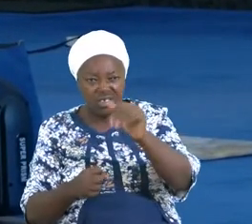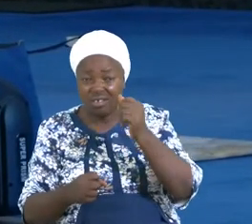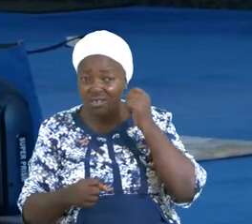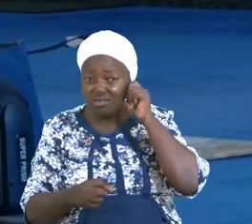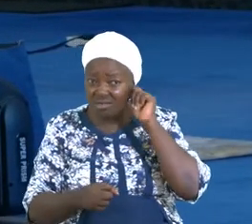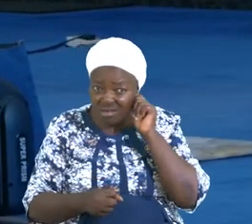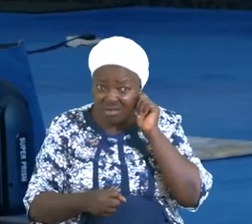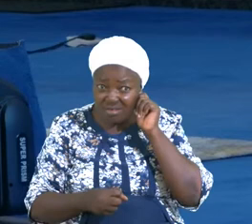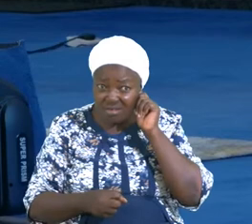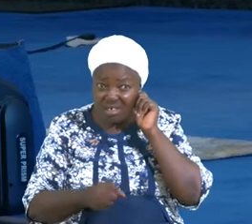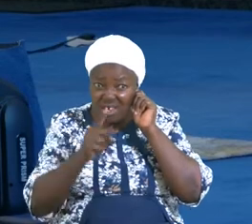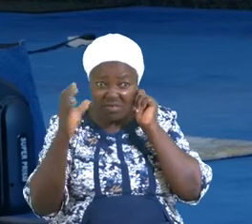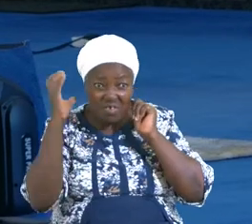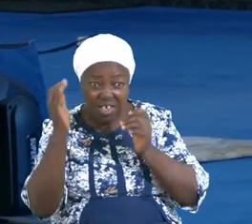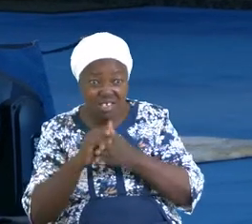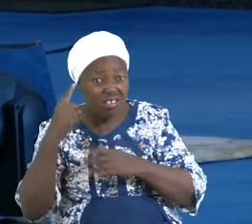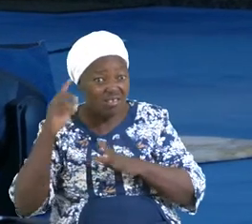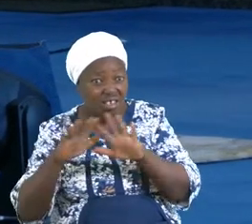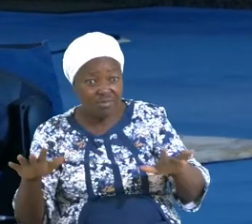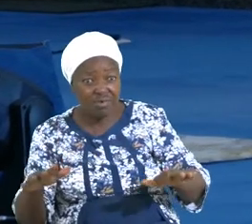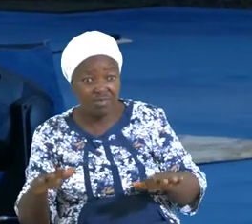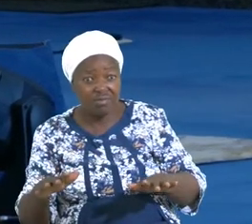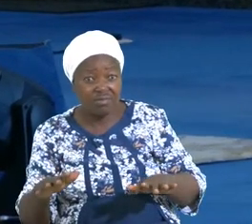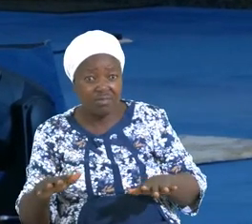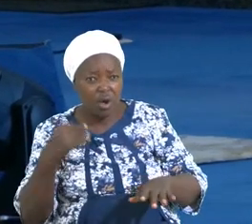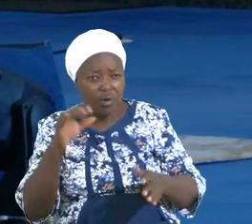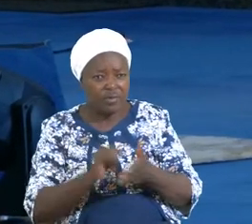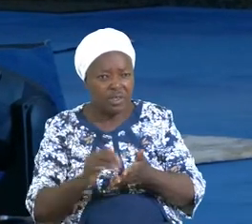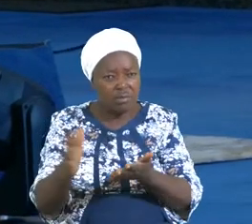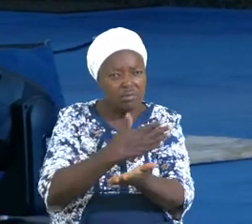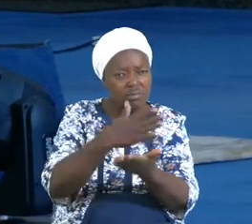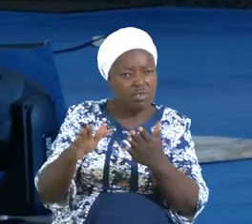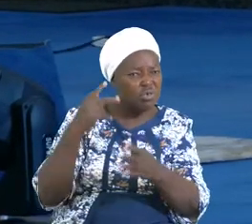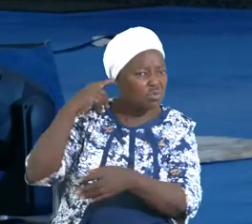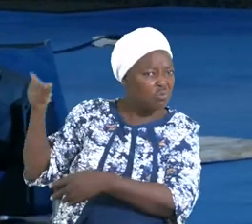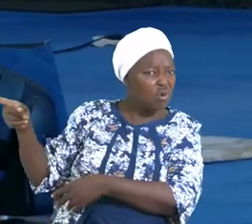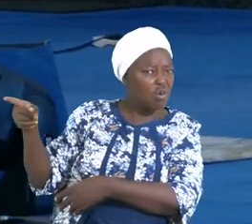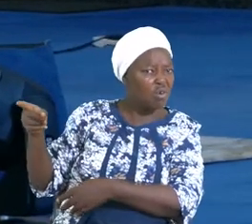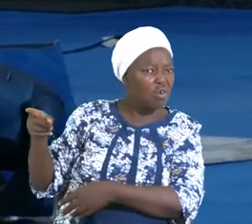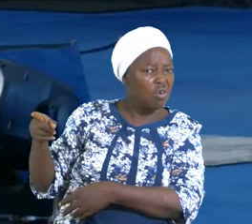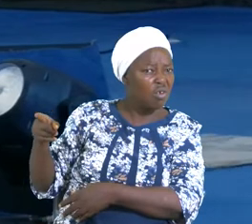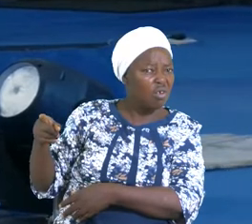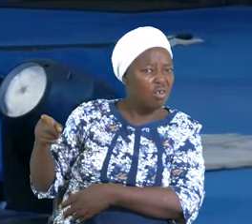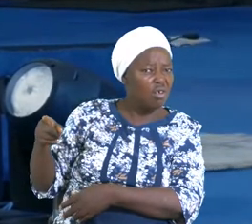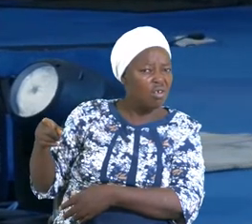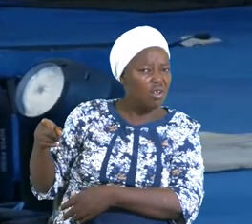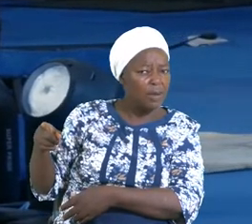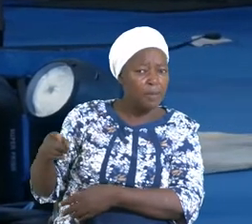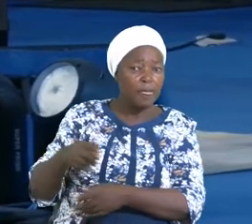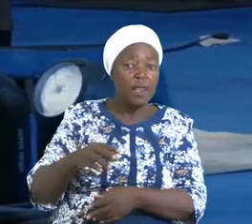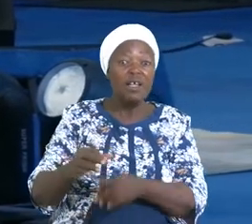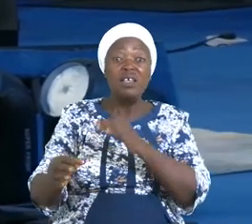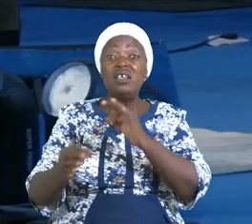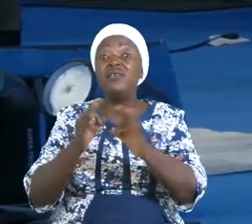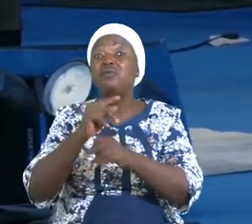that sound of the musical instruments of Babylon, if you fall